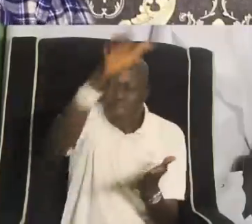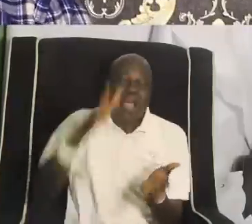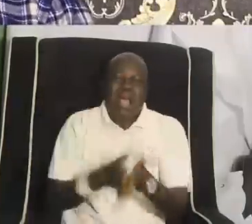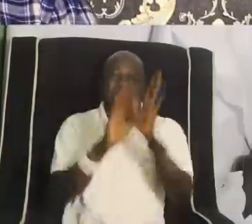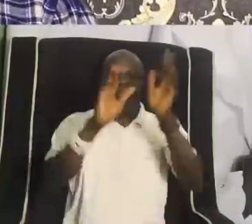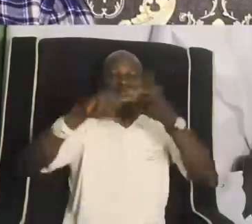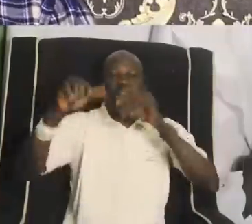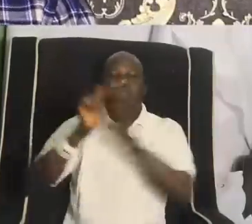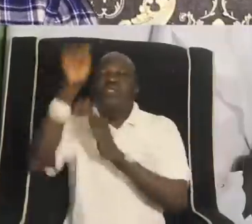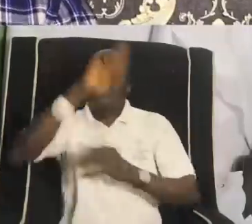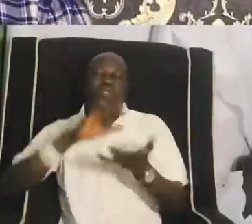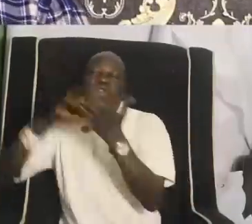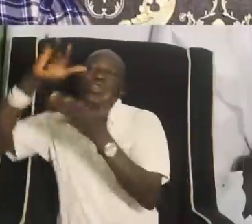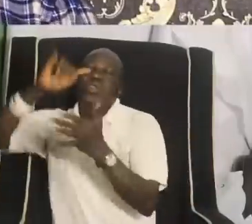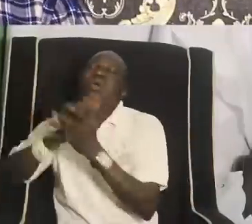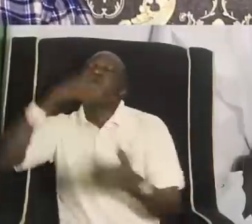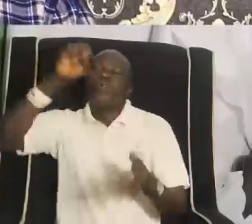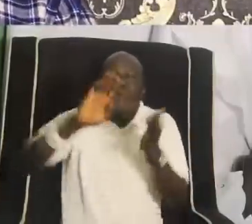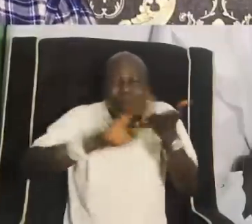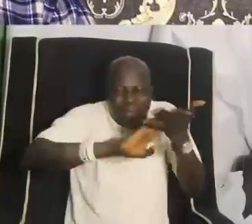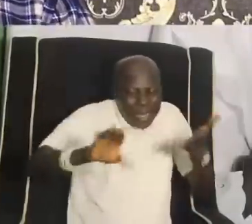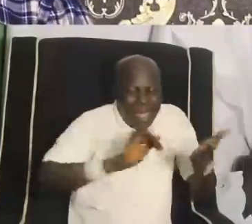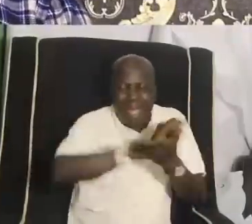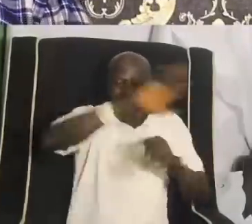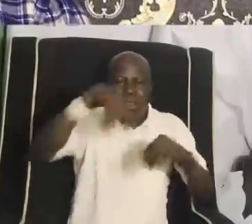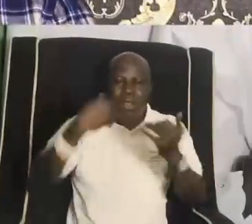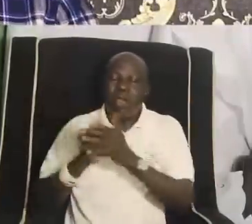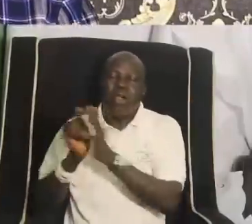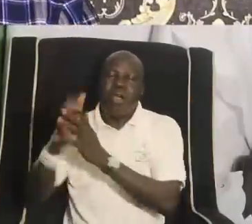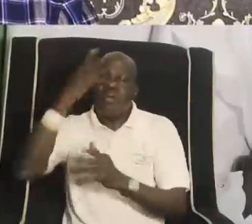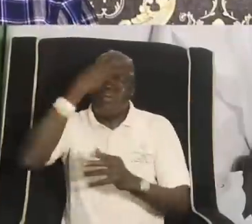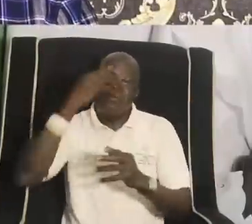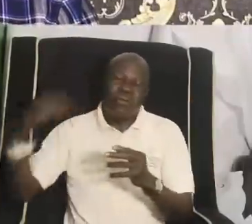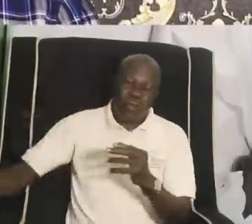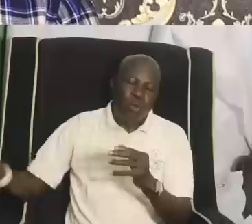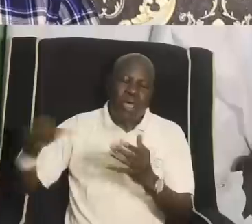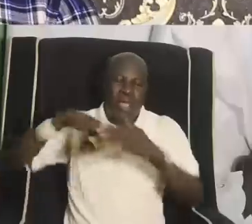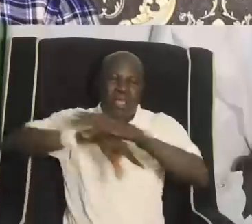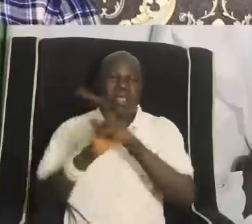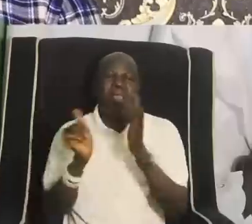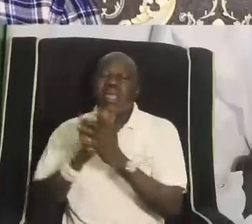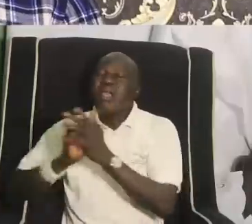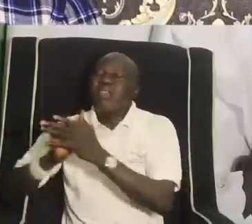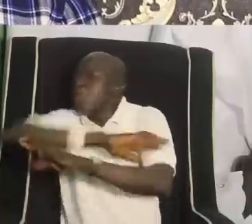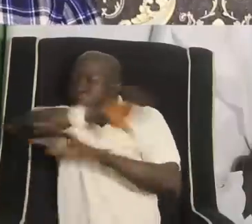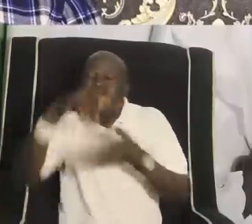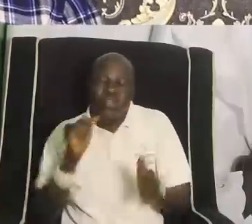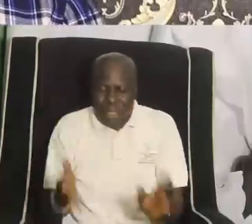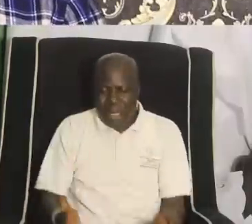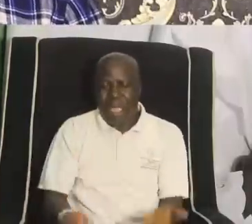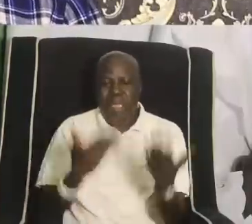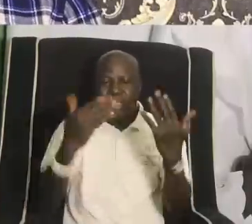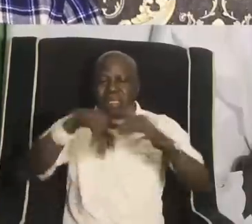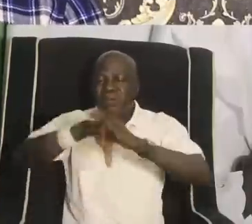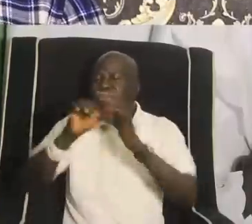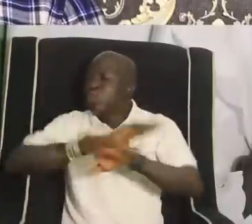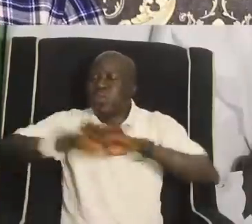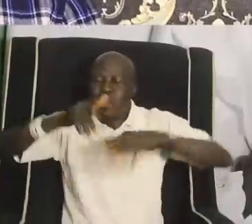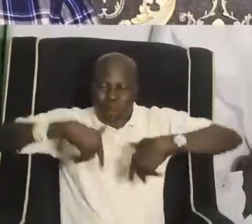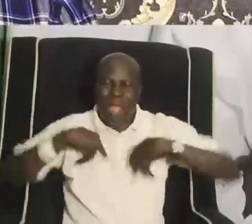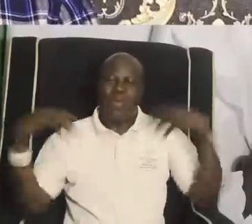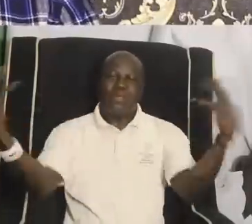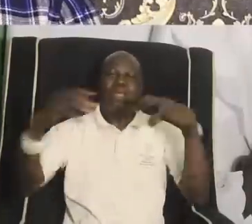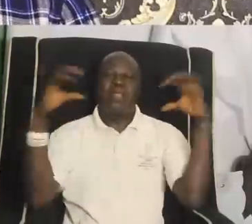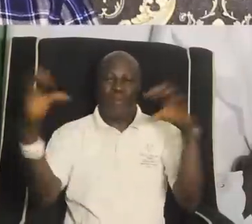market to you through the blood must be cleansed. Every cobweb, and me Monday day, Mark of them be great. And me too, Dora,